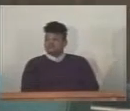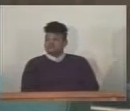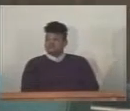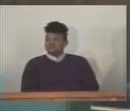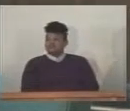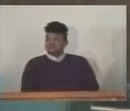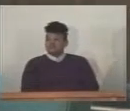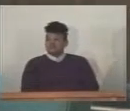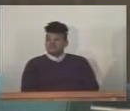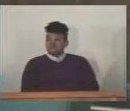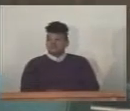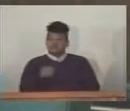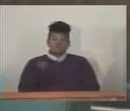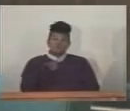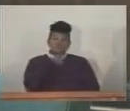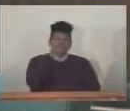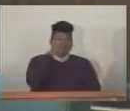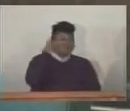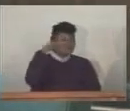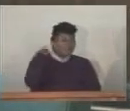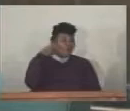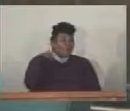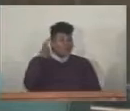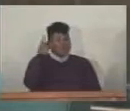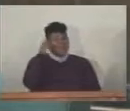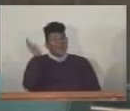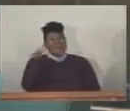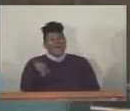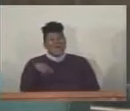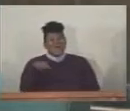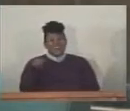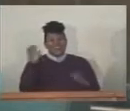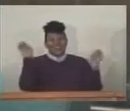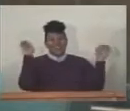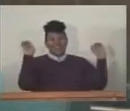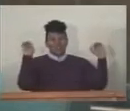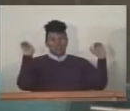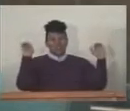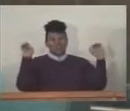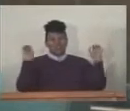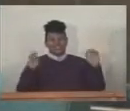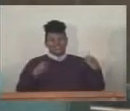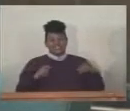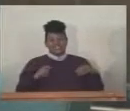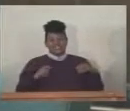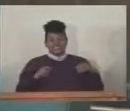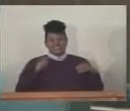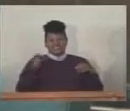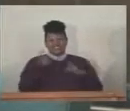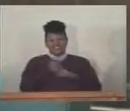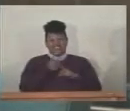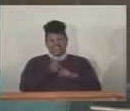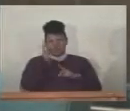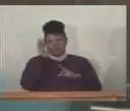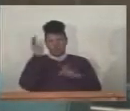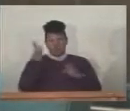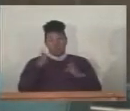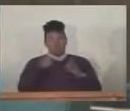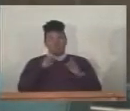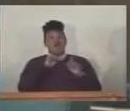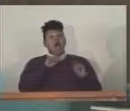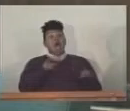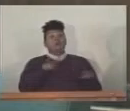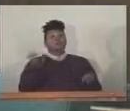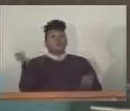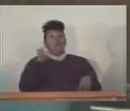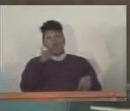are not fooled or naive to believe that this state of emergency of itself will be the panacea